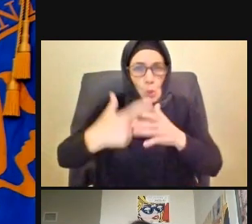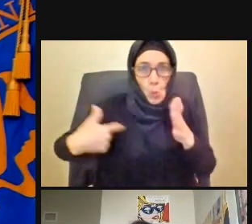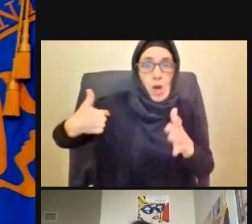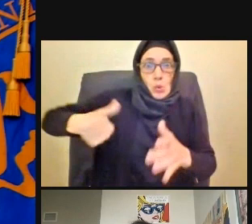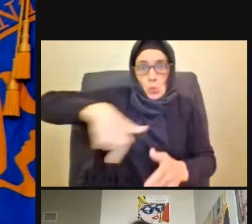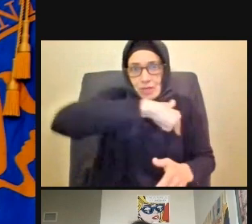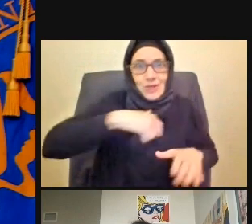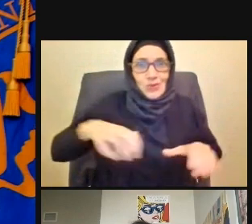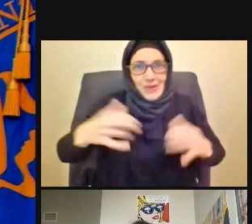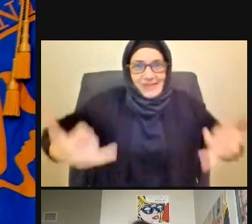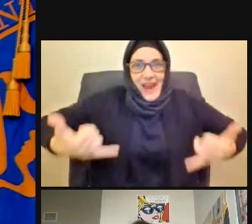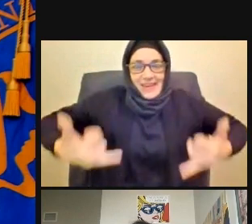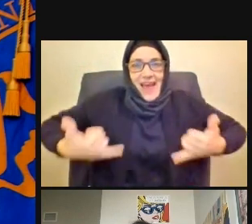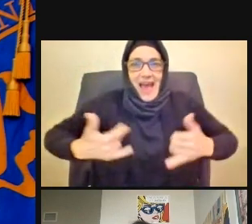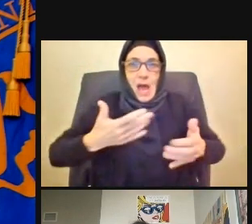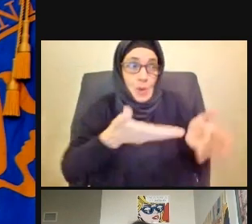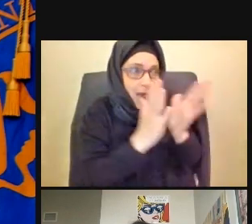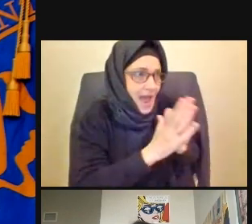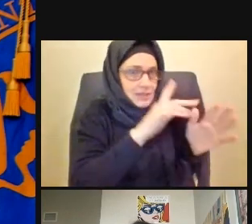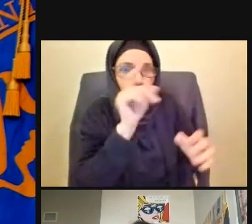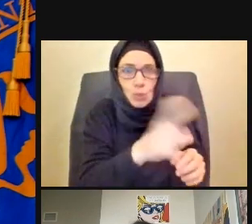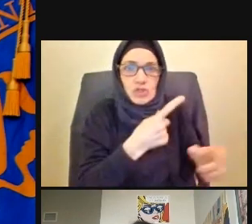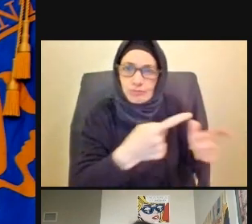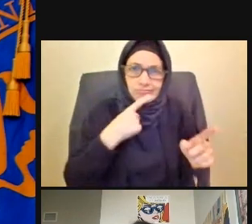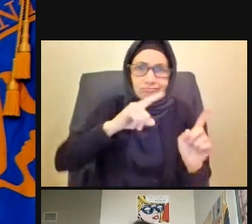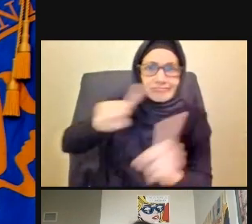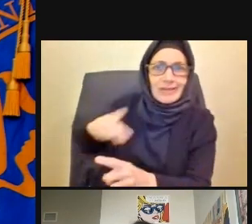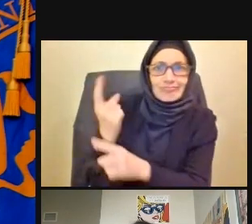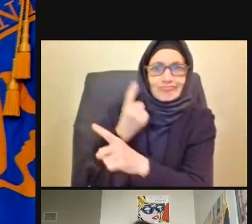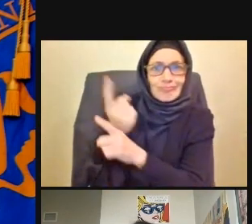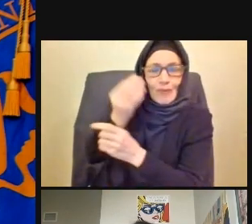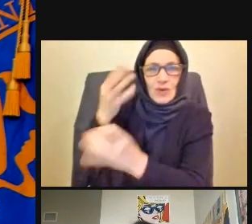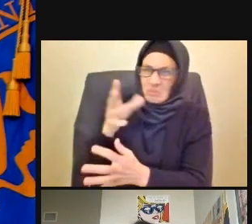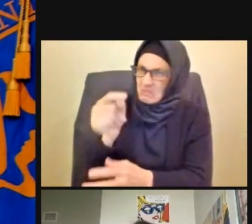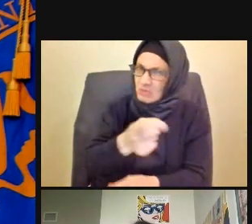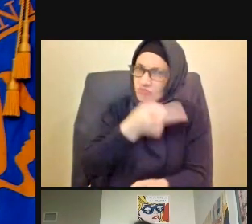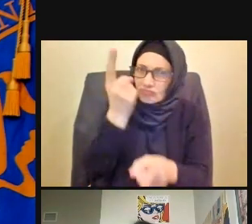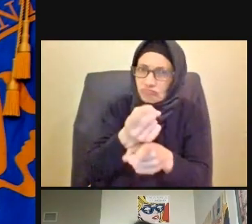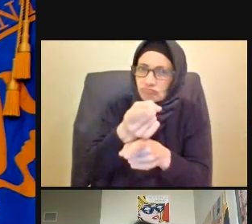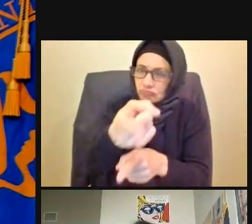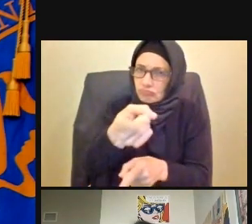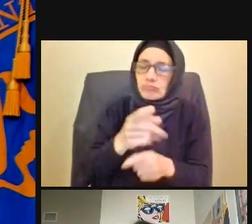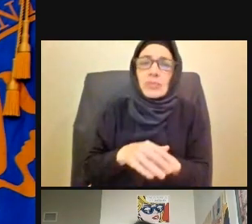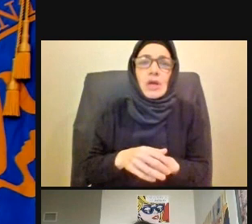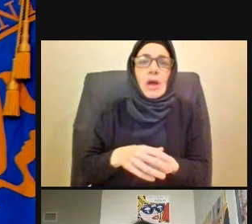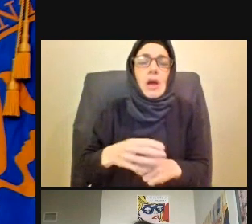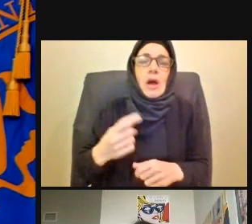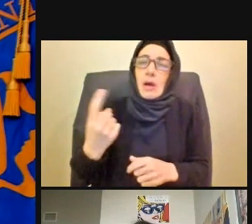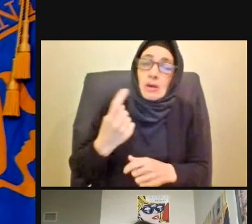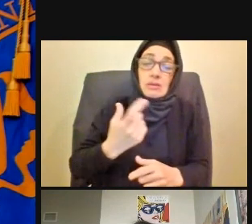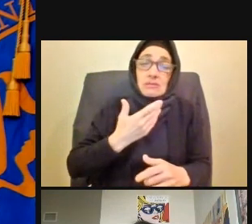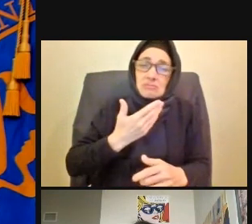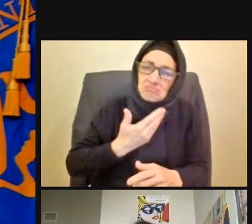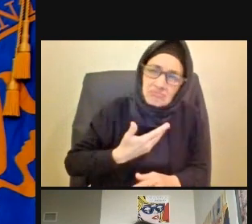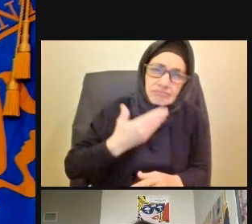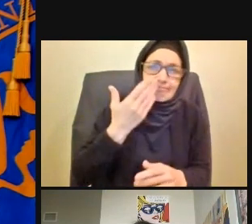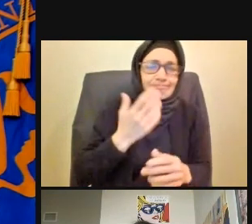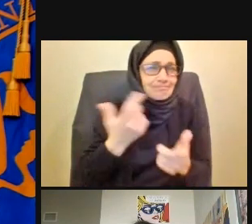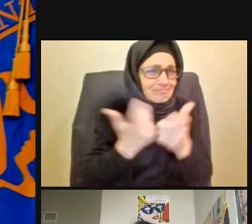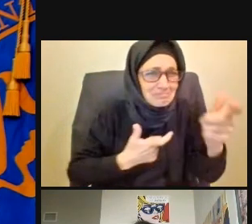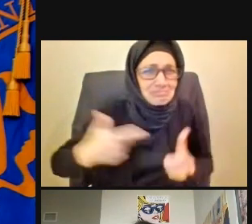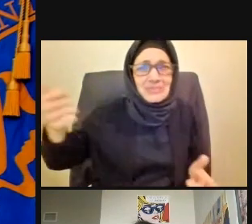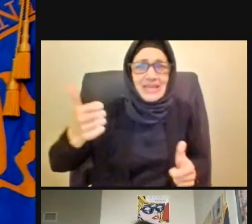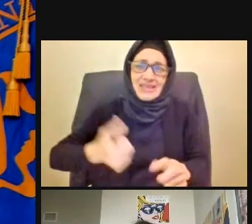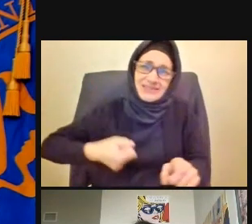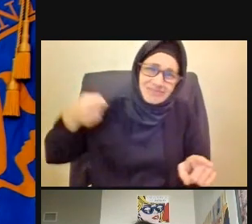answer them with correct information. But you're absolutely correct. One of the biggest detriments to good public health